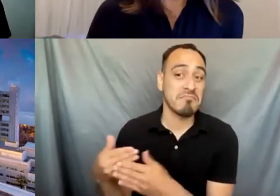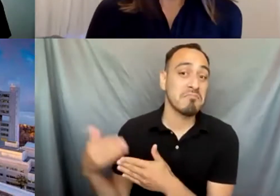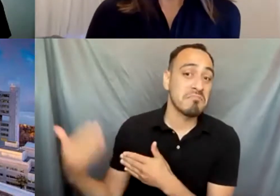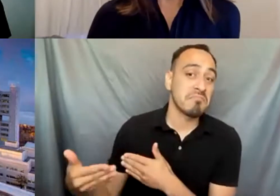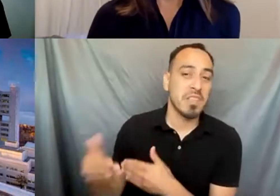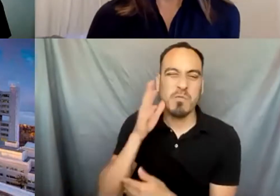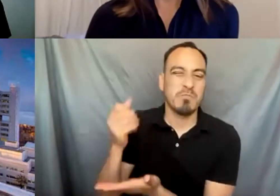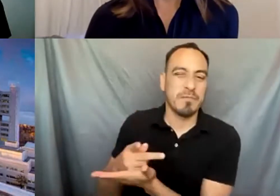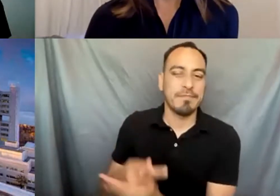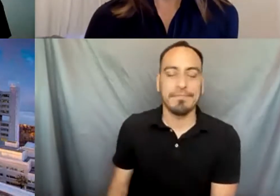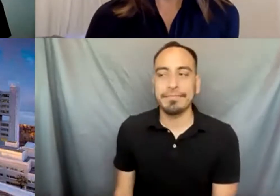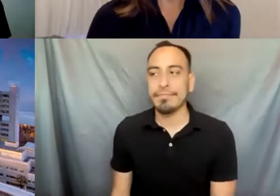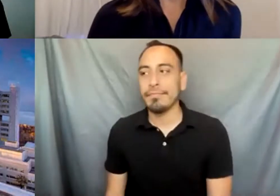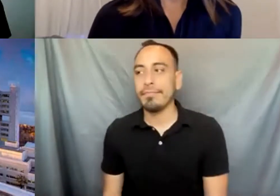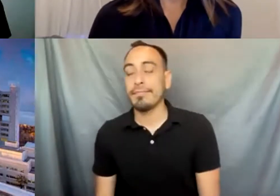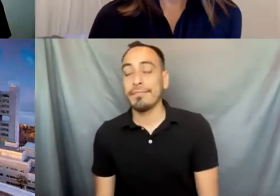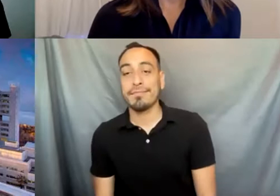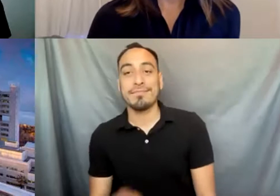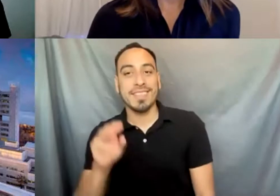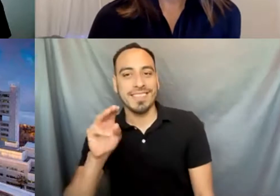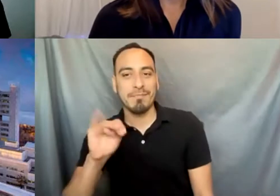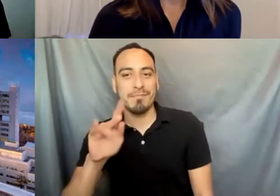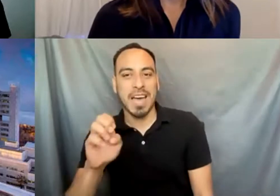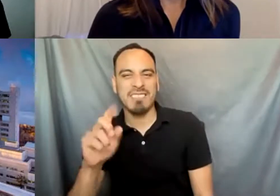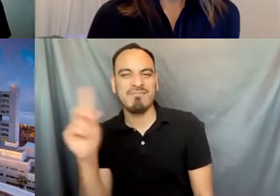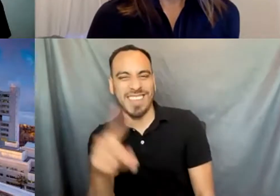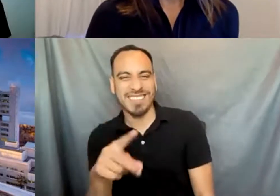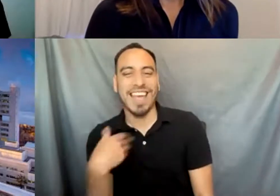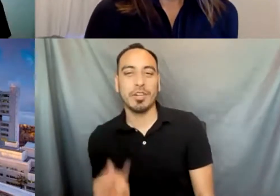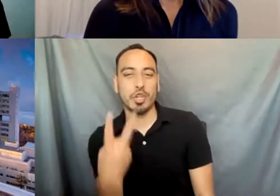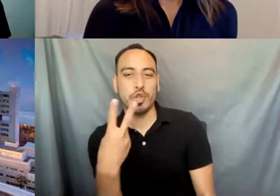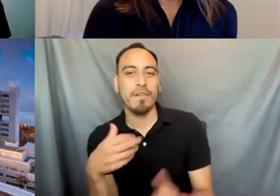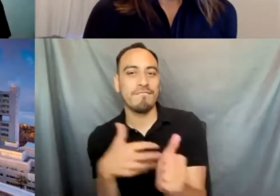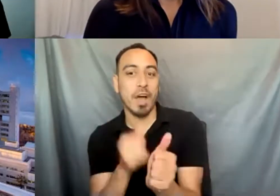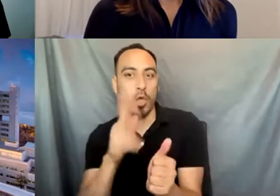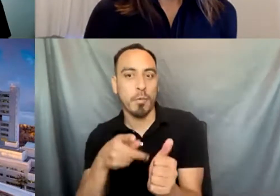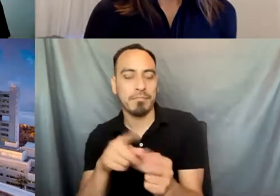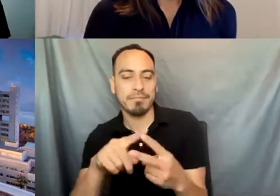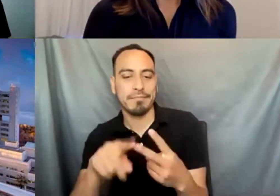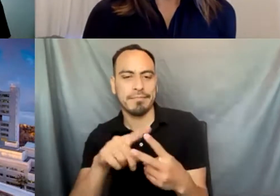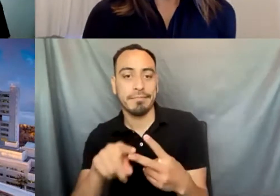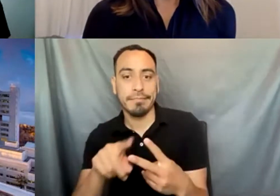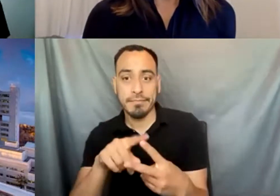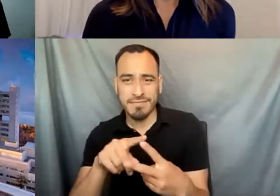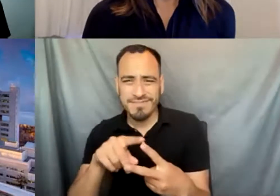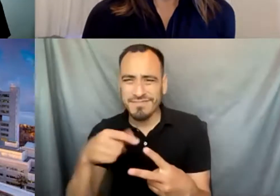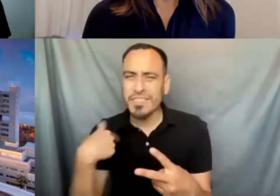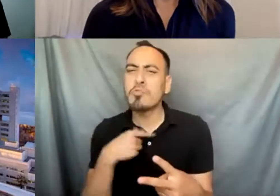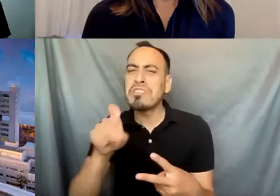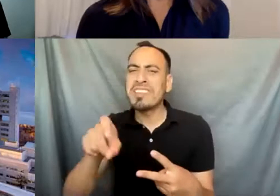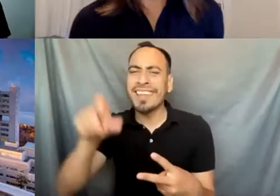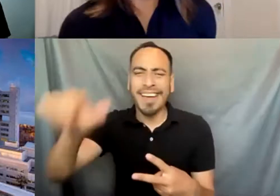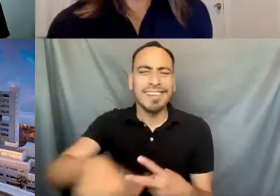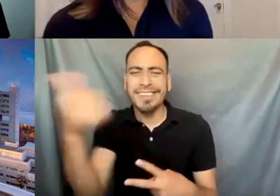So I guess there's 2 questions, follow-up questions for that. Is there a need for another approved vaccine? And